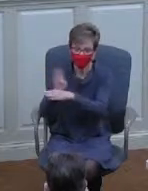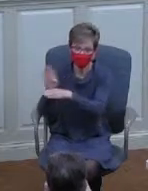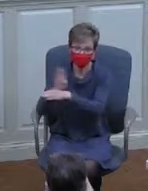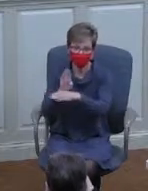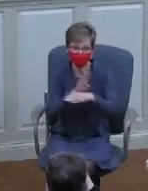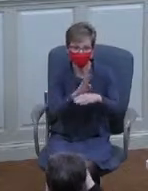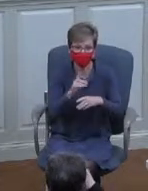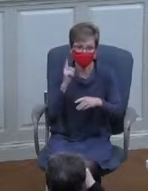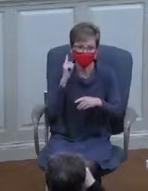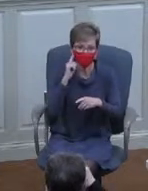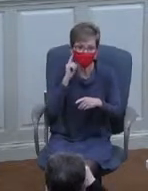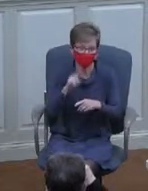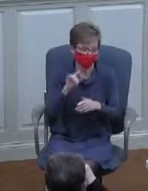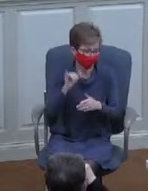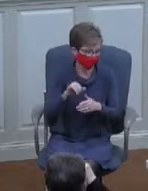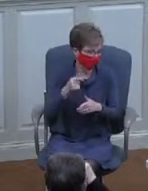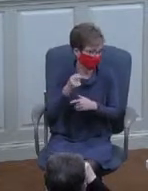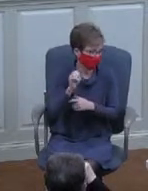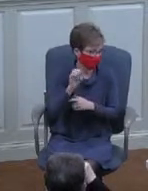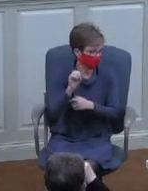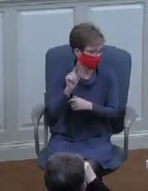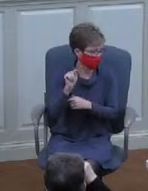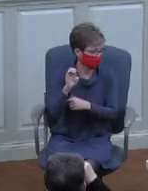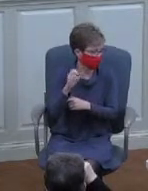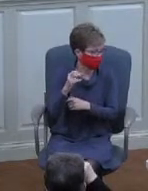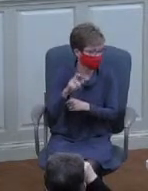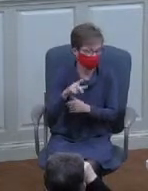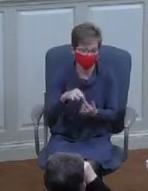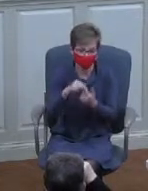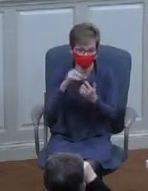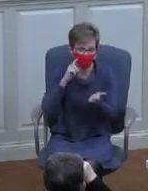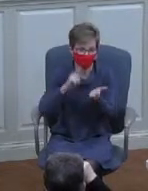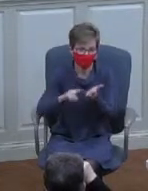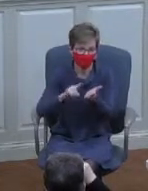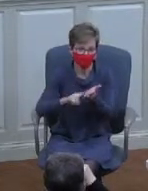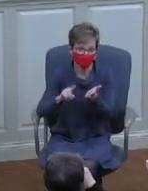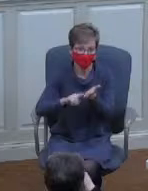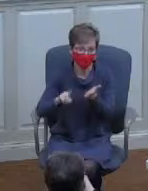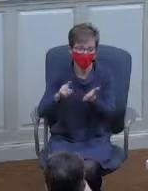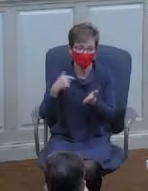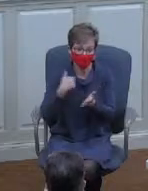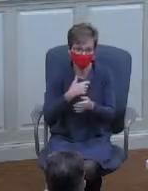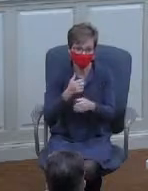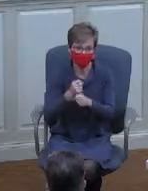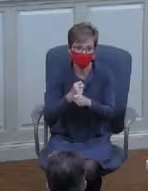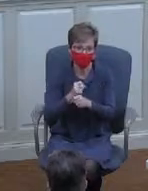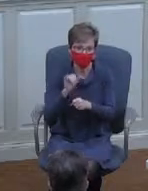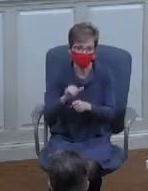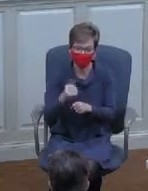special inspection and geotechnical services for 3 different projects. We received those on,